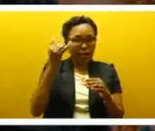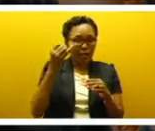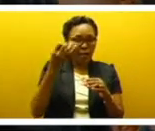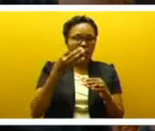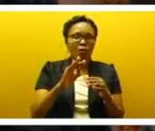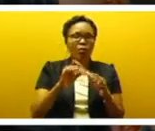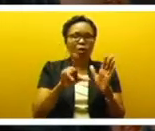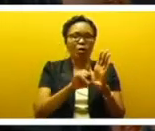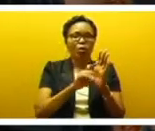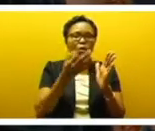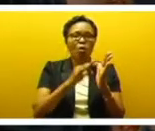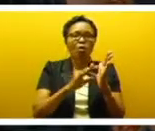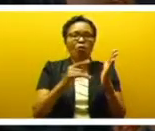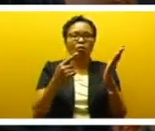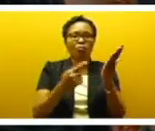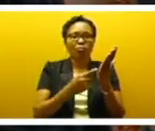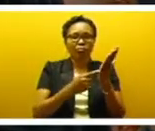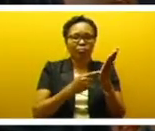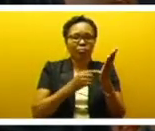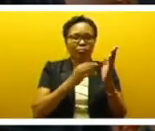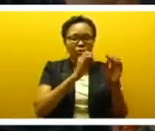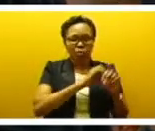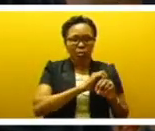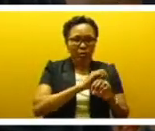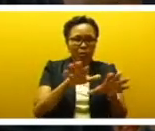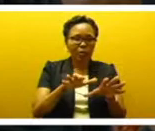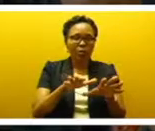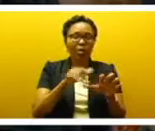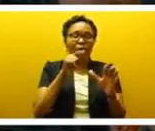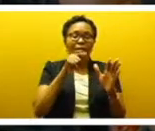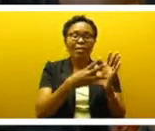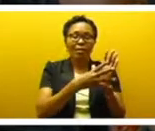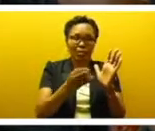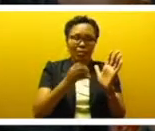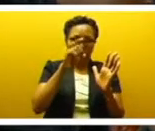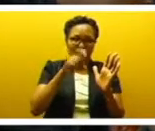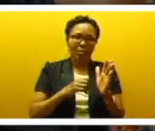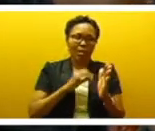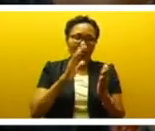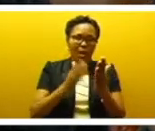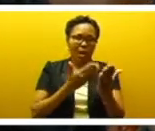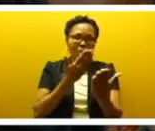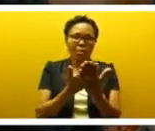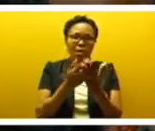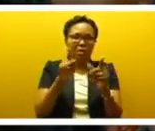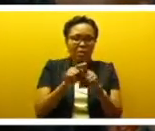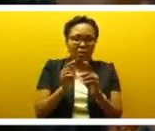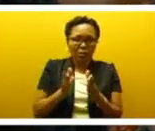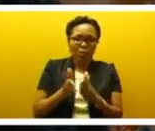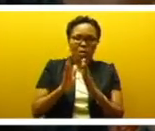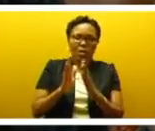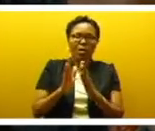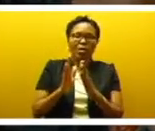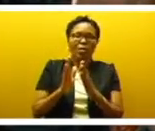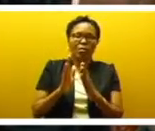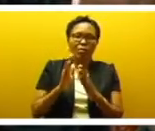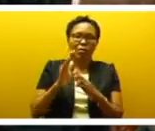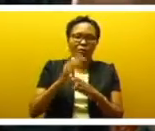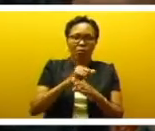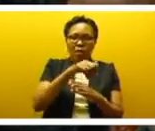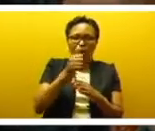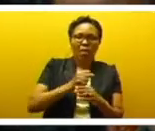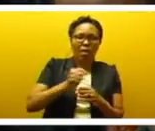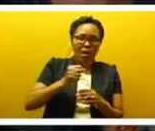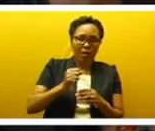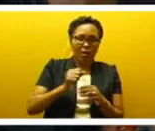electronic transmission was that that image must appear as it is on the other end. The issue